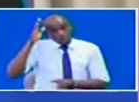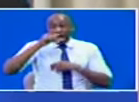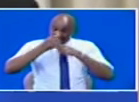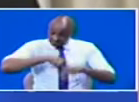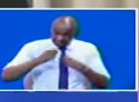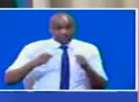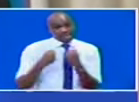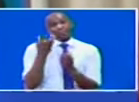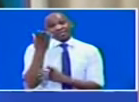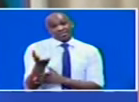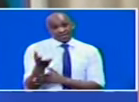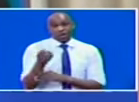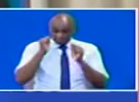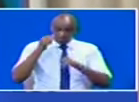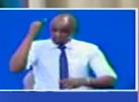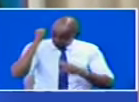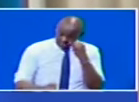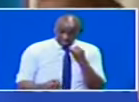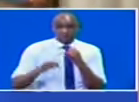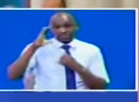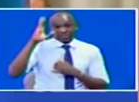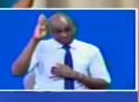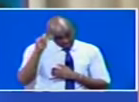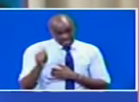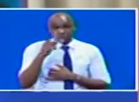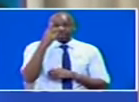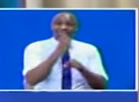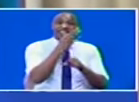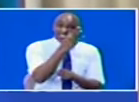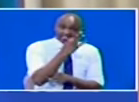take place to finalize the CBA